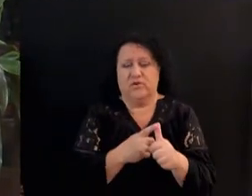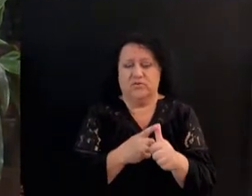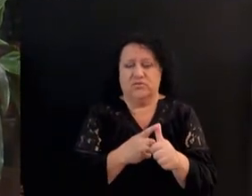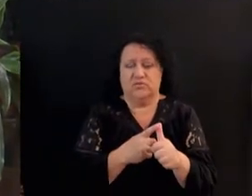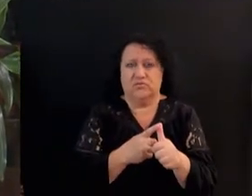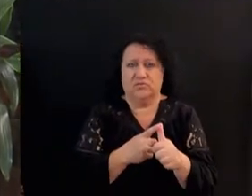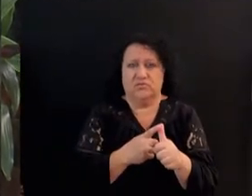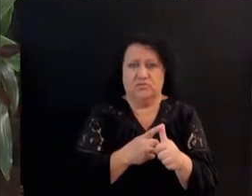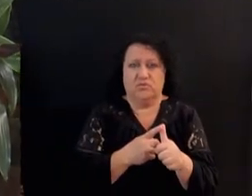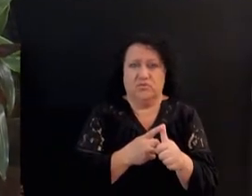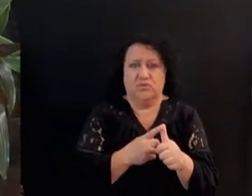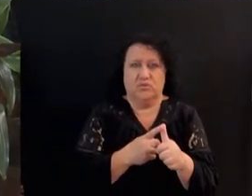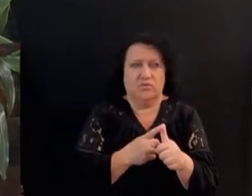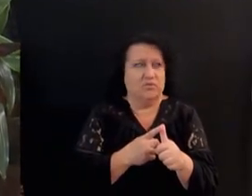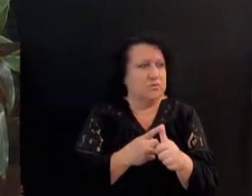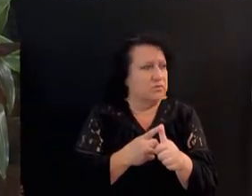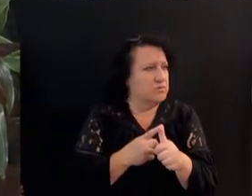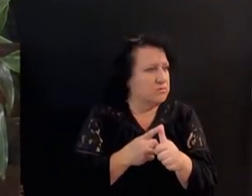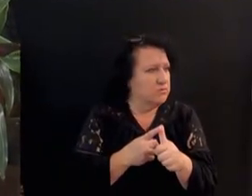we call focus.